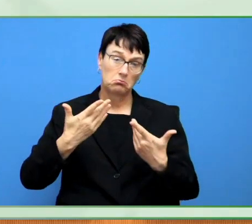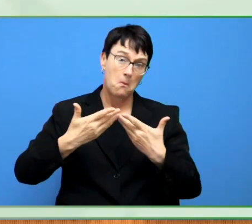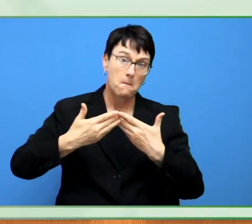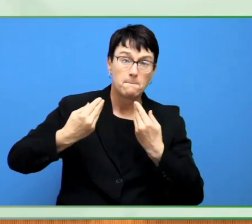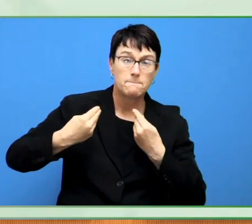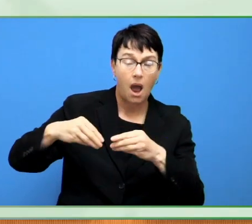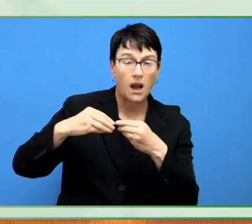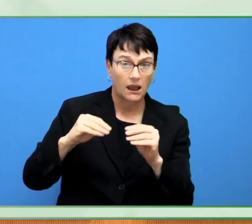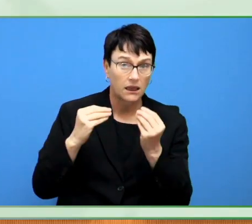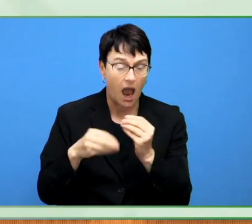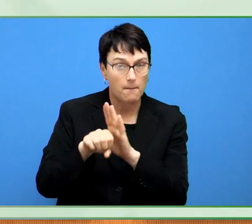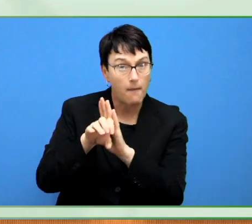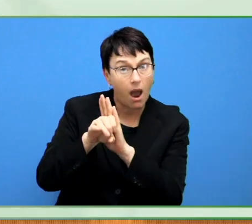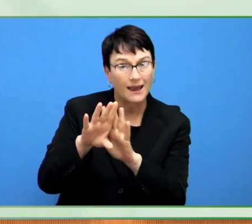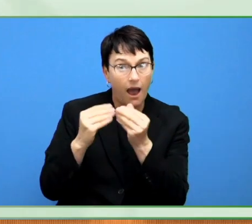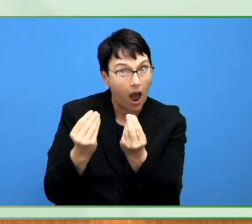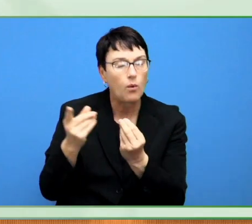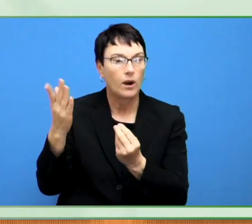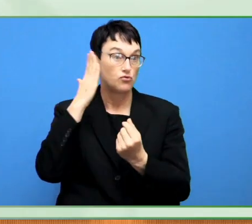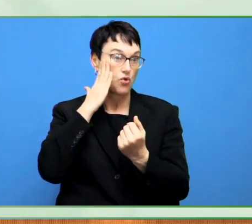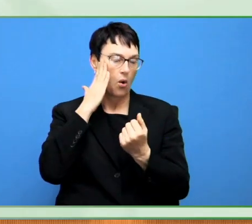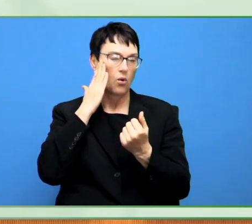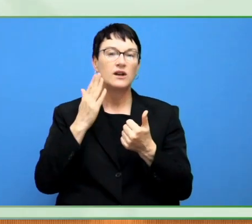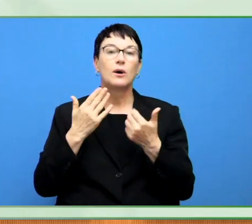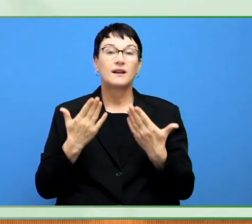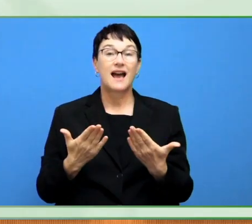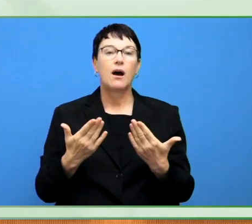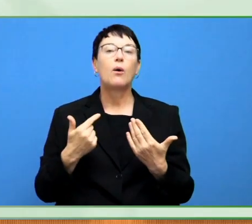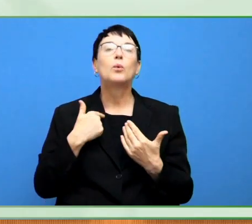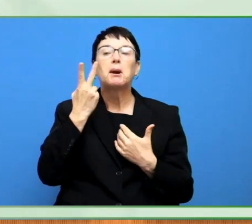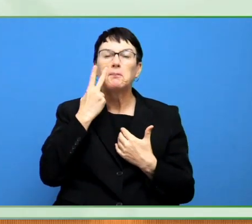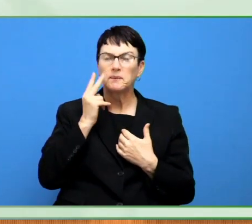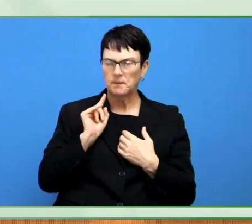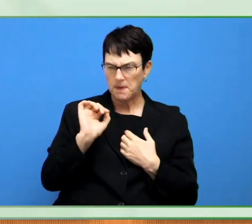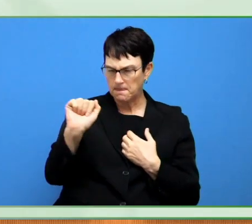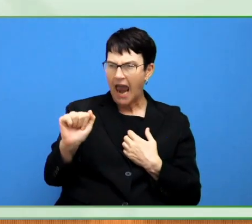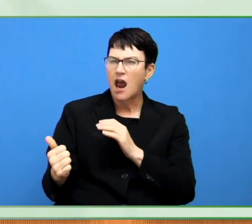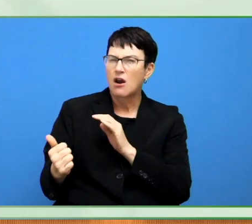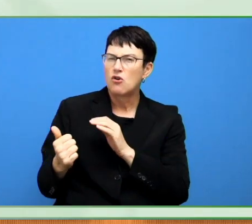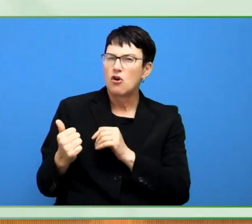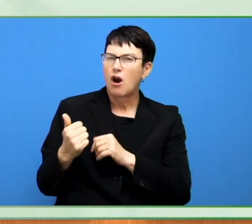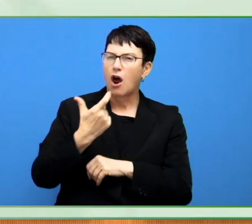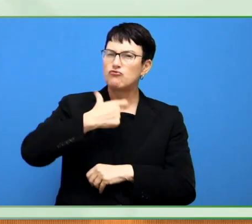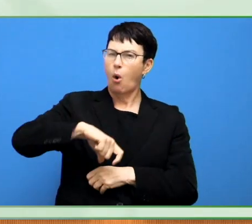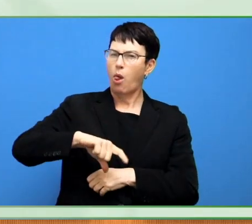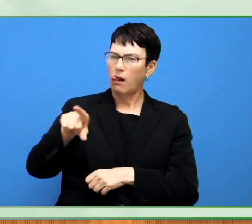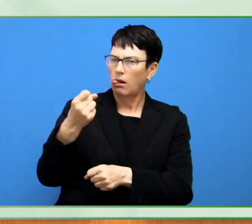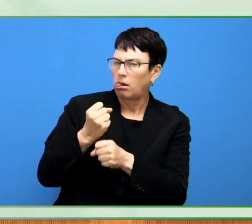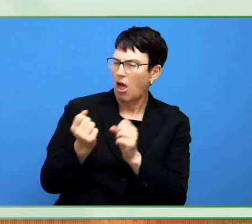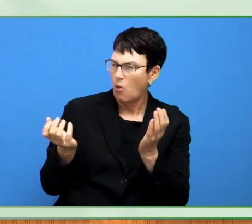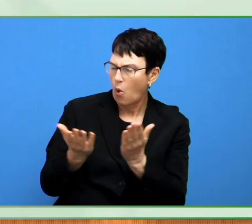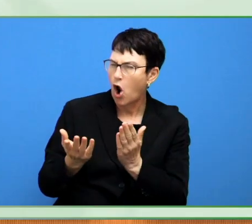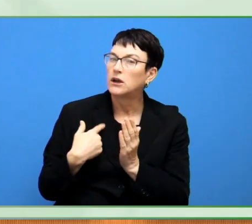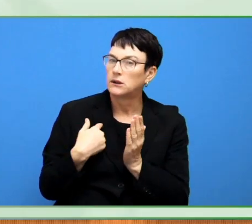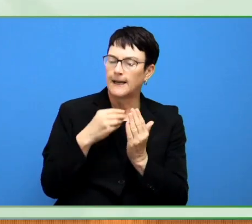those role-based trainings to invite people to start their journey on accessibility